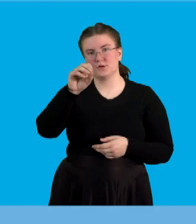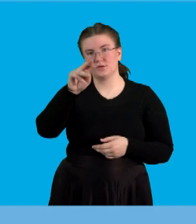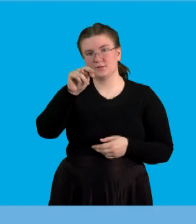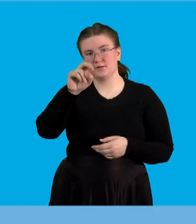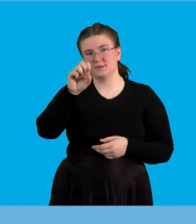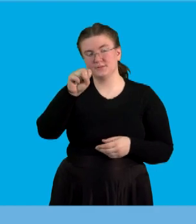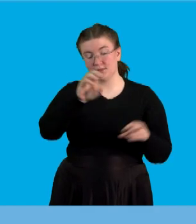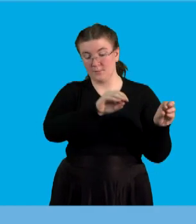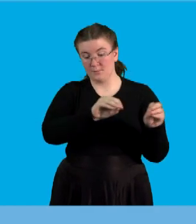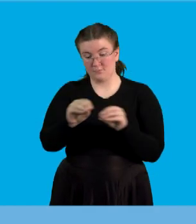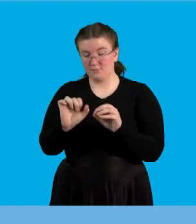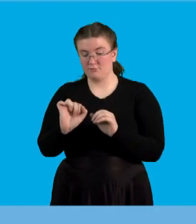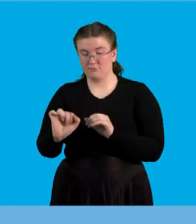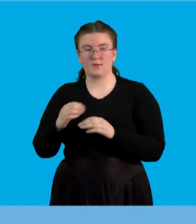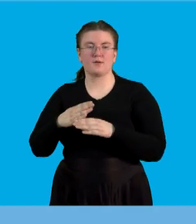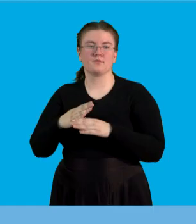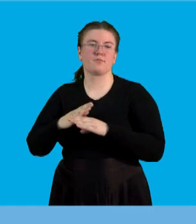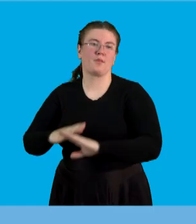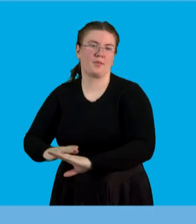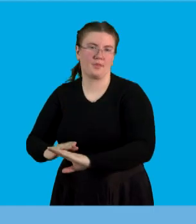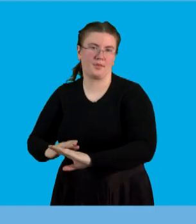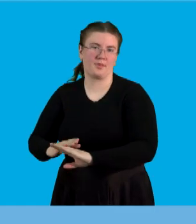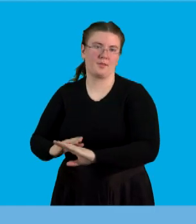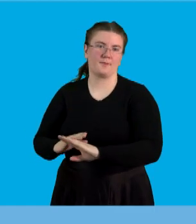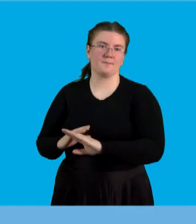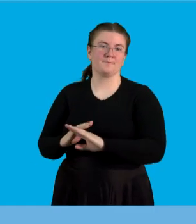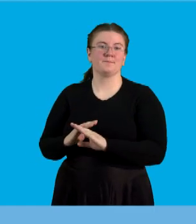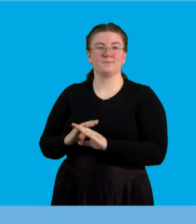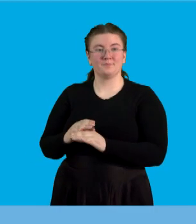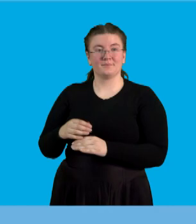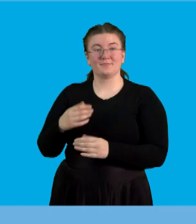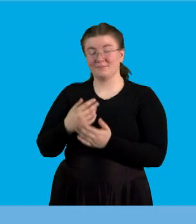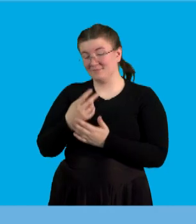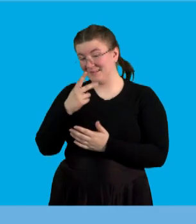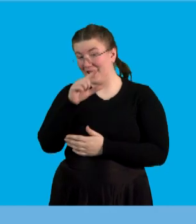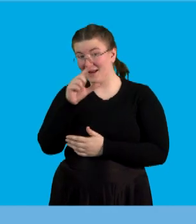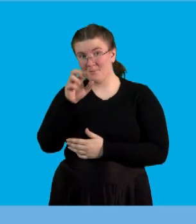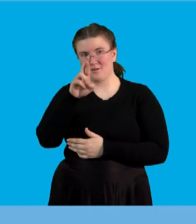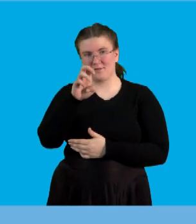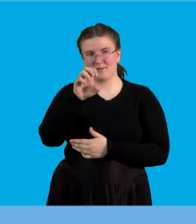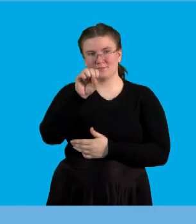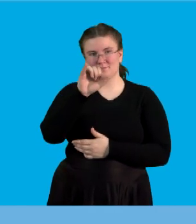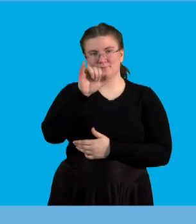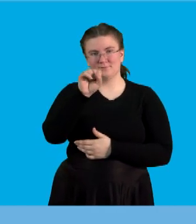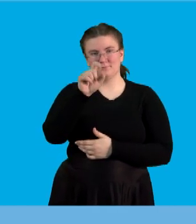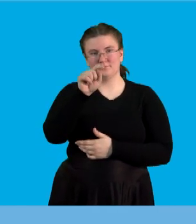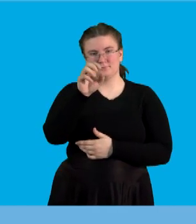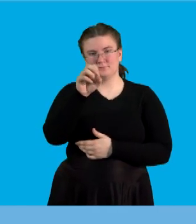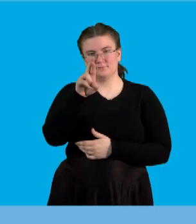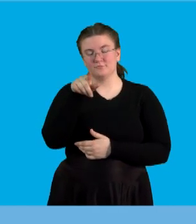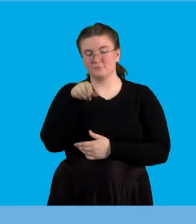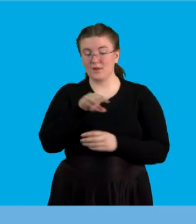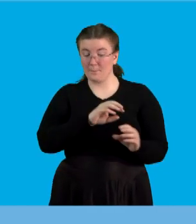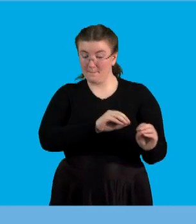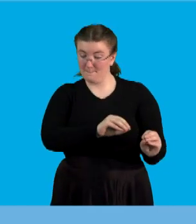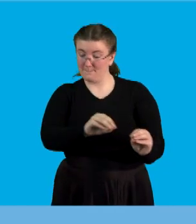are our electric charge. So they are resisting the movement of these electrons, hence the name resistor. They are resisting the movement of